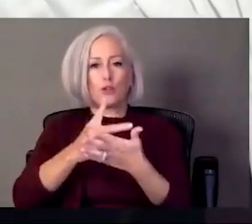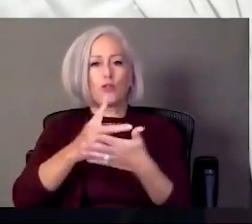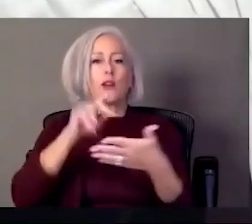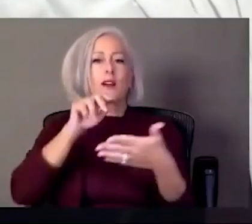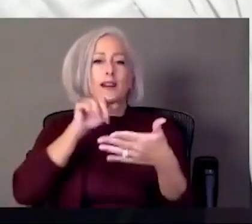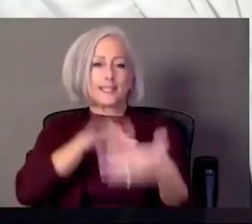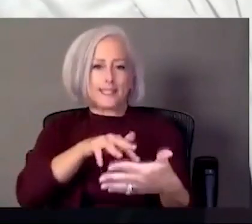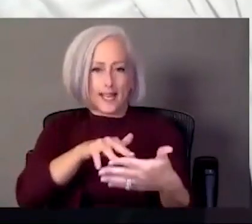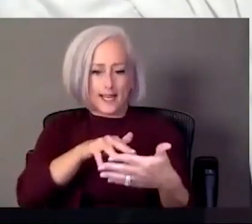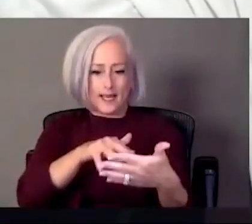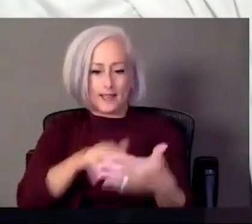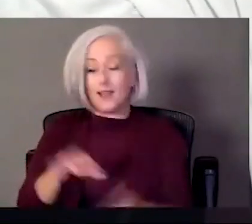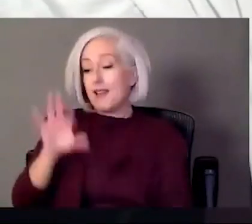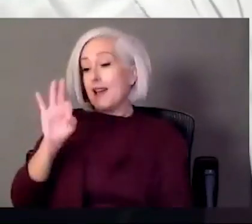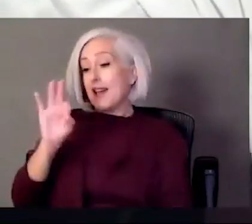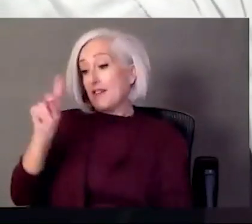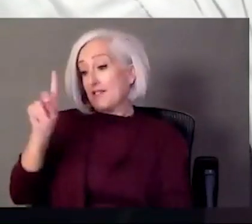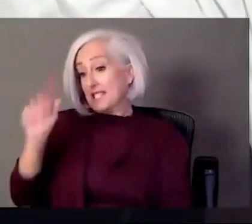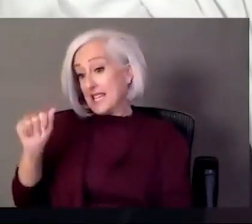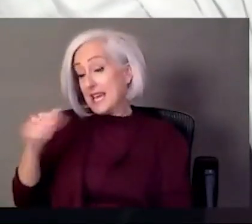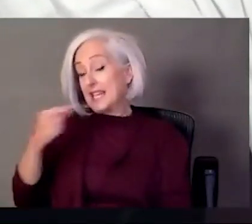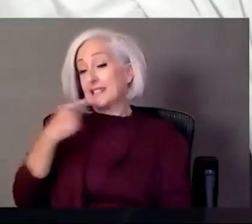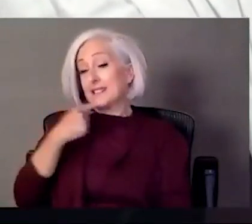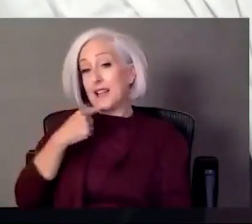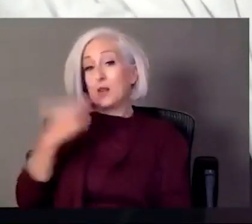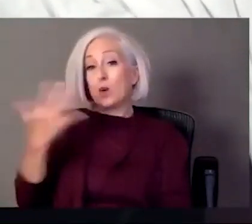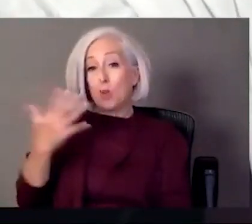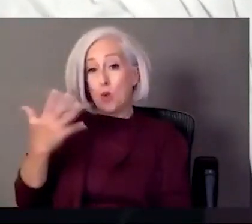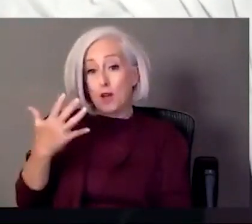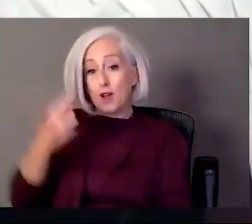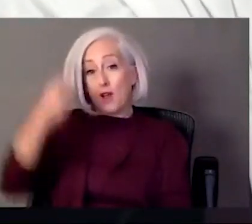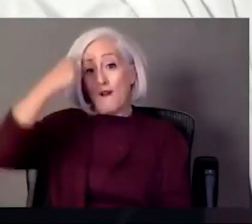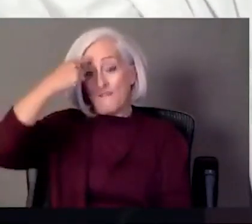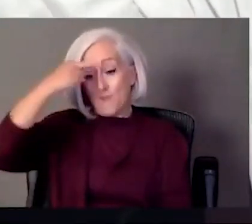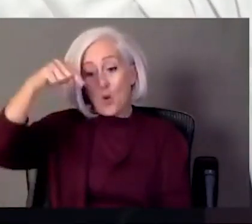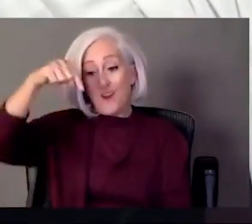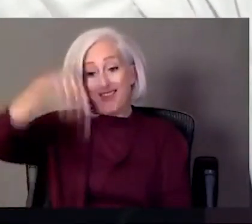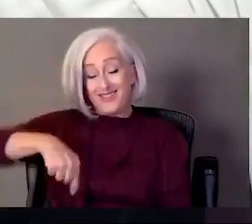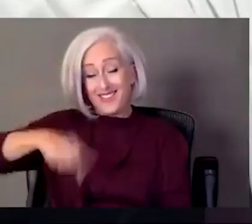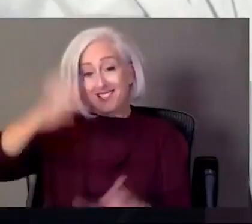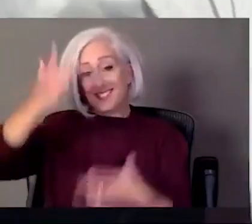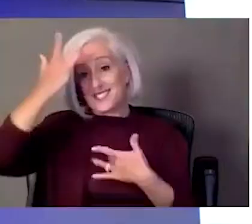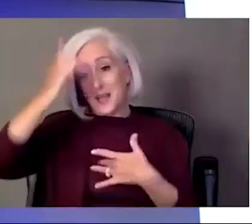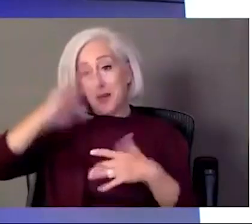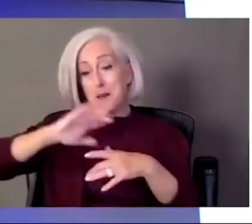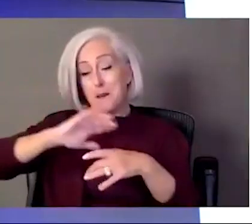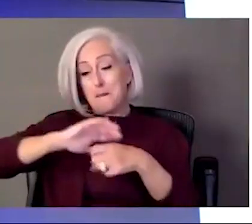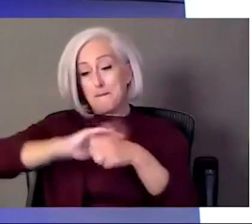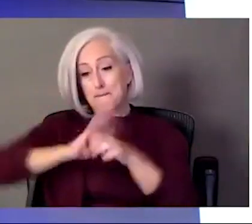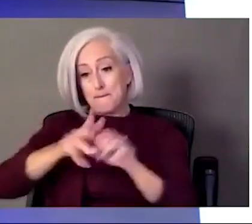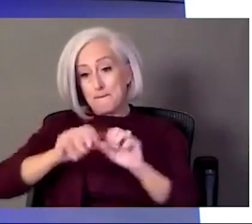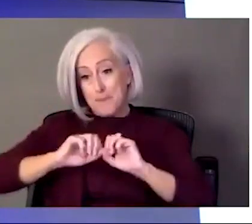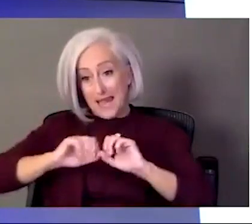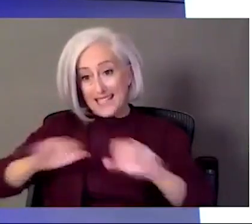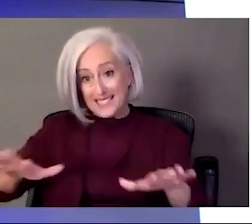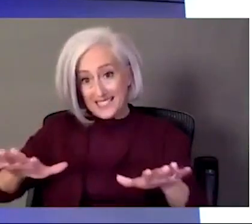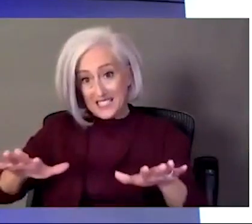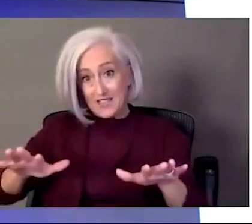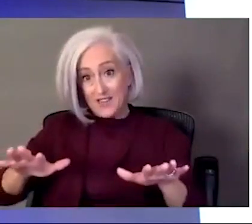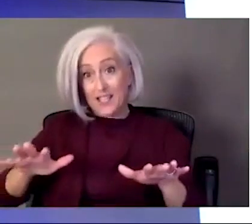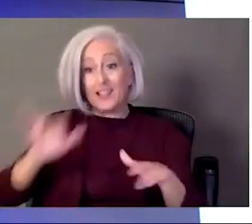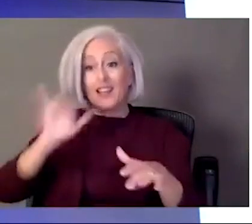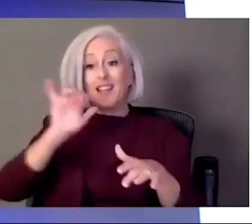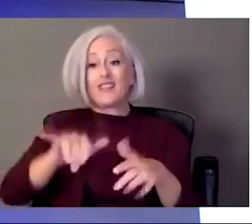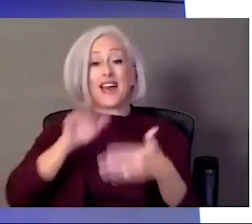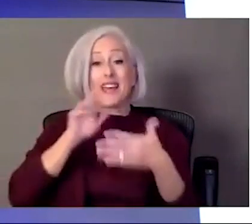FDA has said is, okay, for this pandemic, we're going to take our bandwidth instead of having a little bit of here, a little bit on CAR T, a little